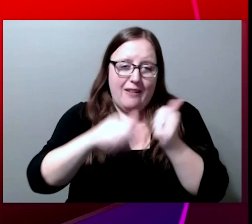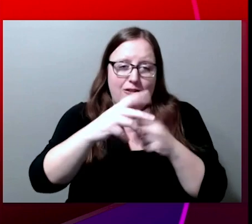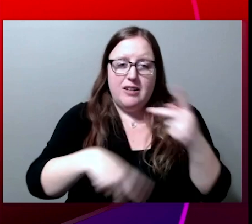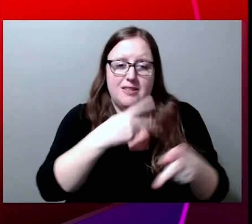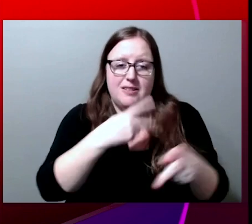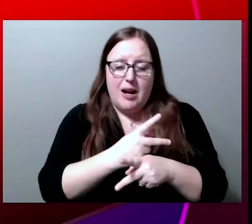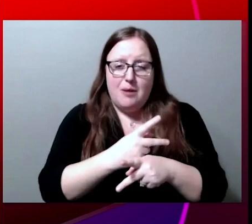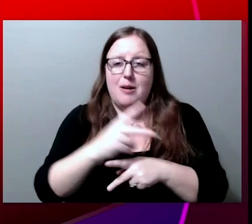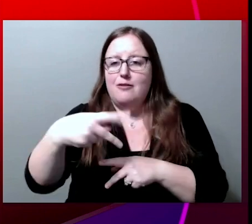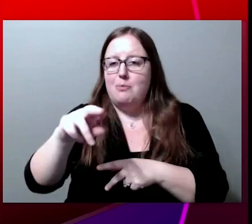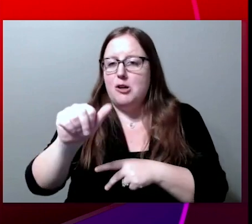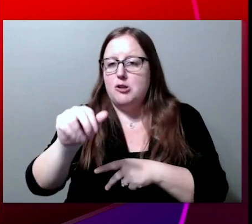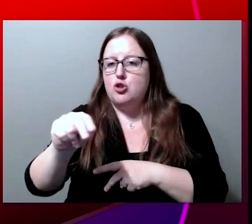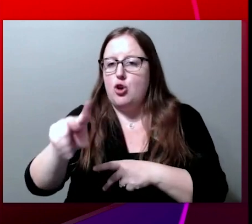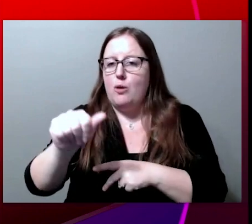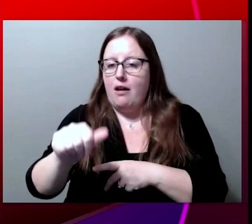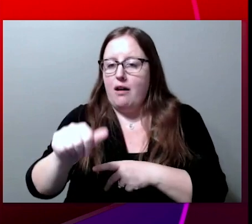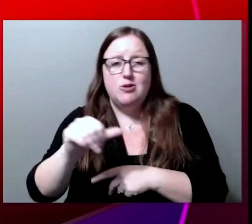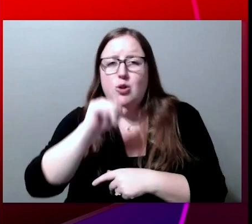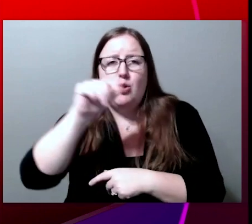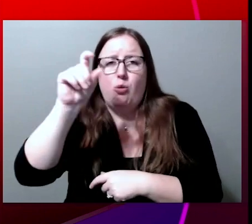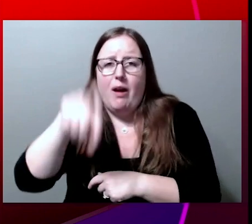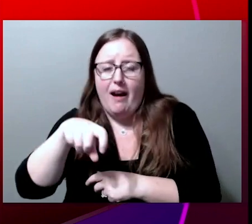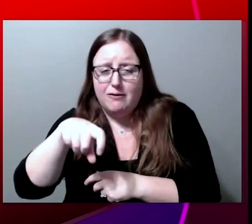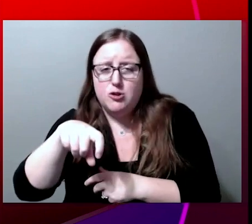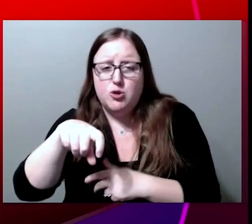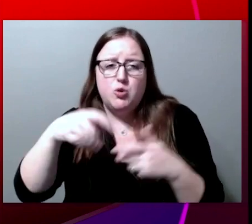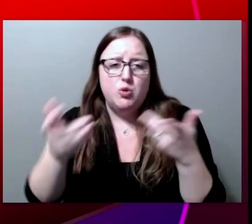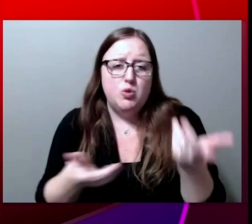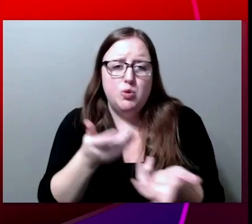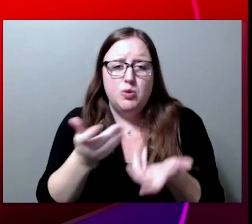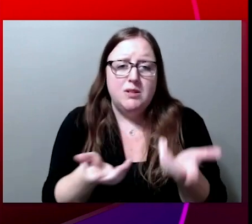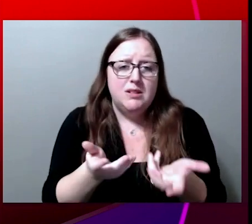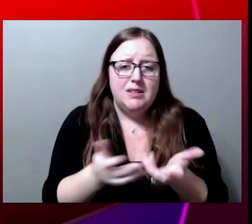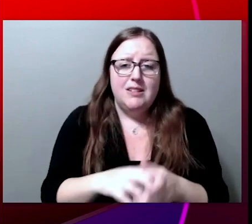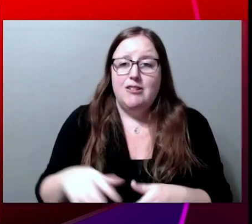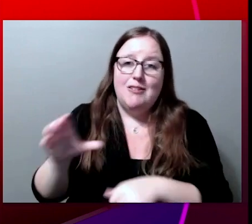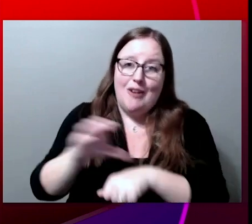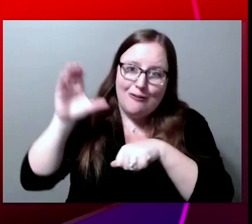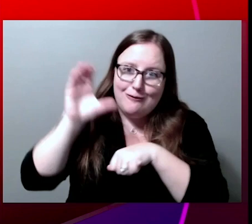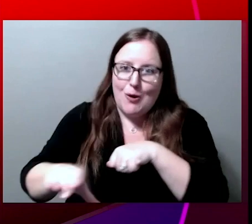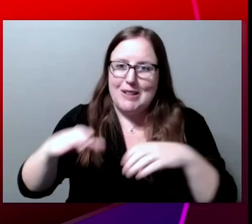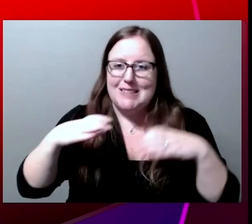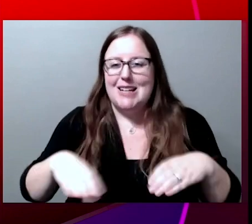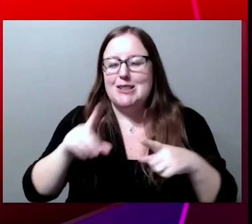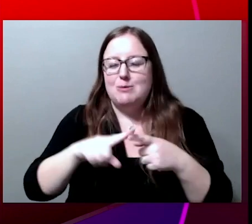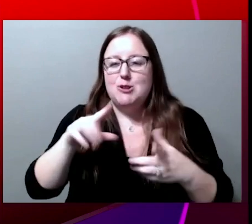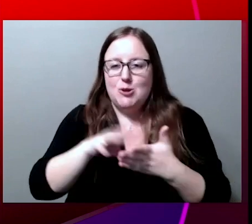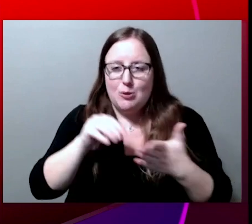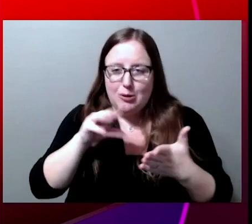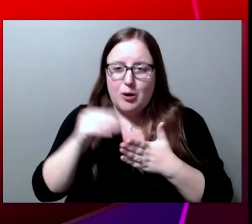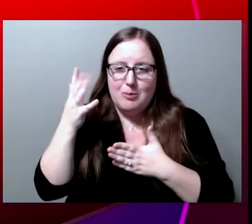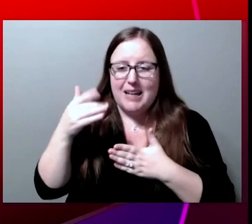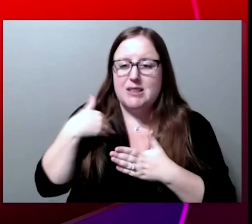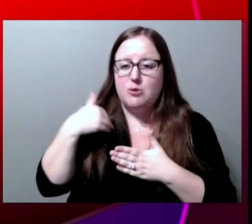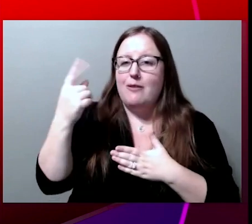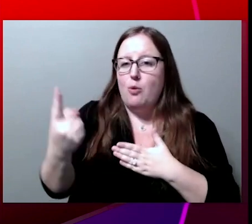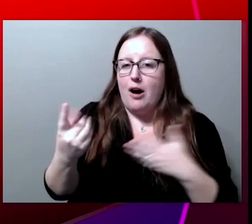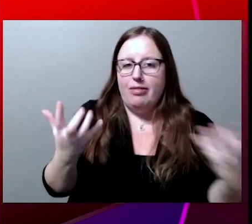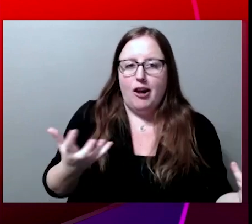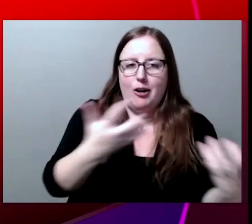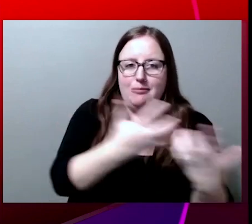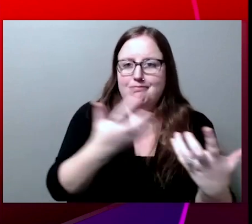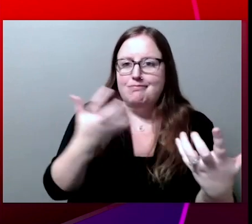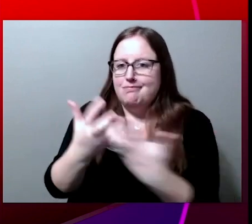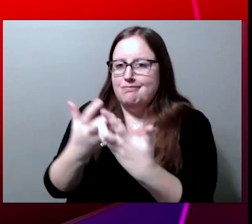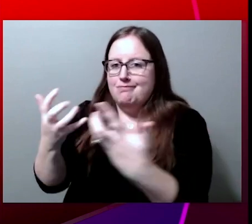persona. Yes. So you don't need to we don't need to necessarily force our customers to learn something because we have ones that are meant for a certain